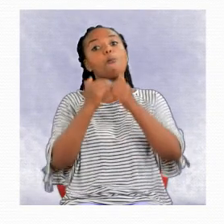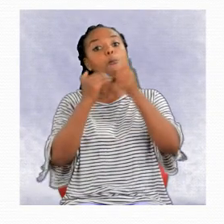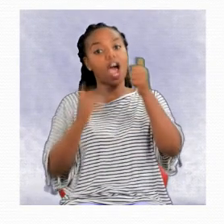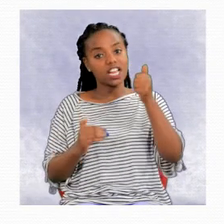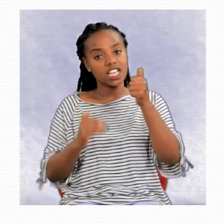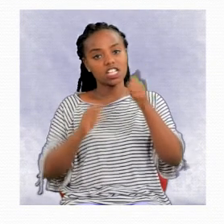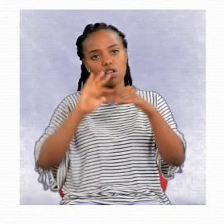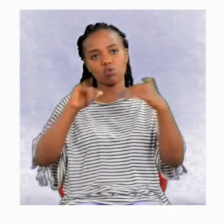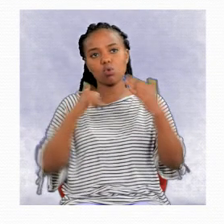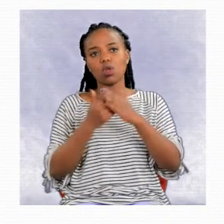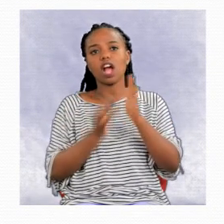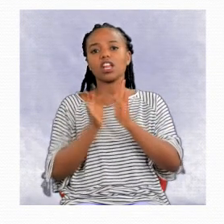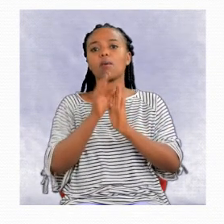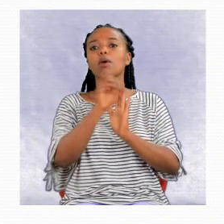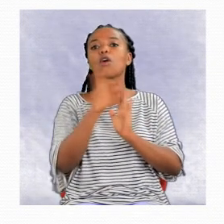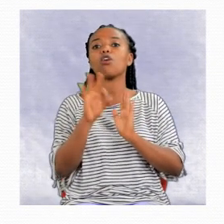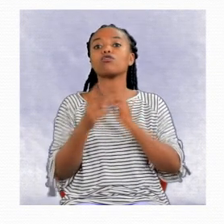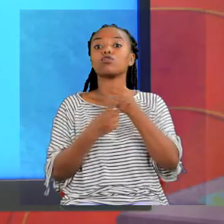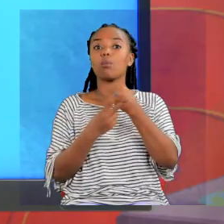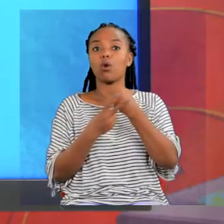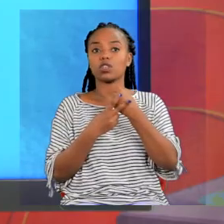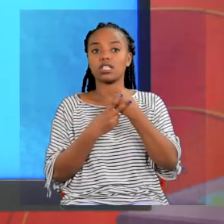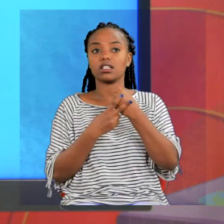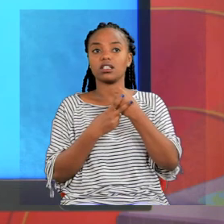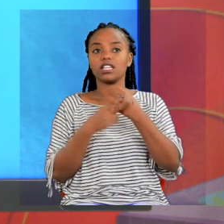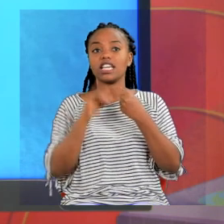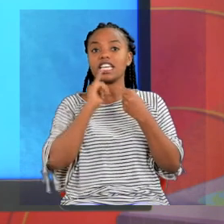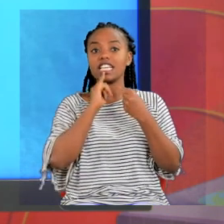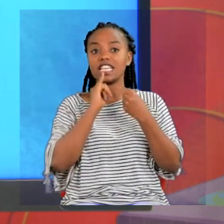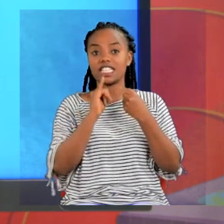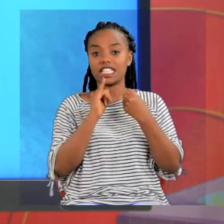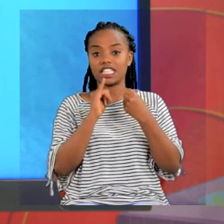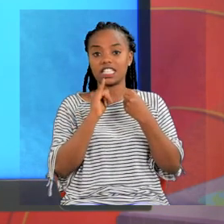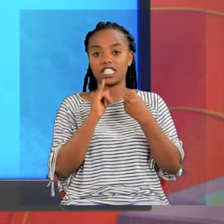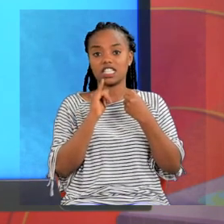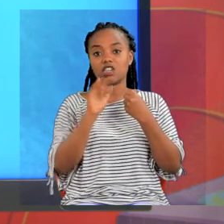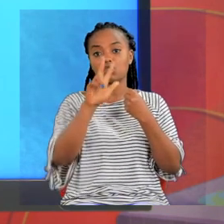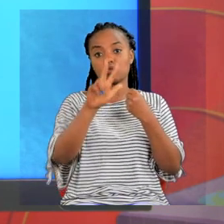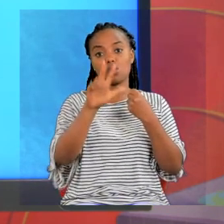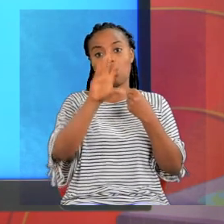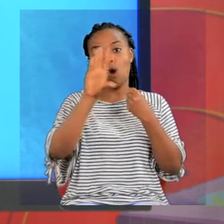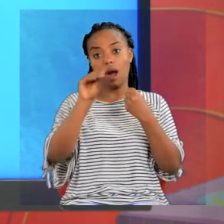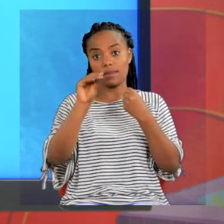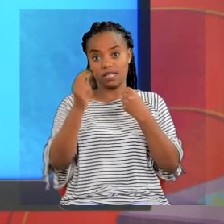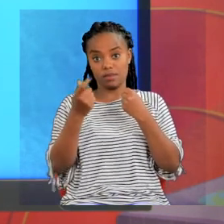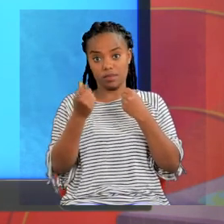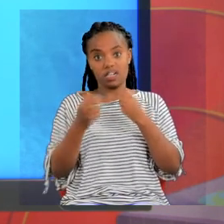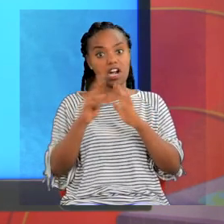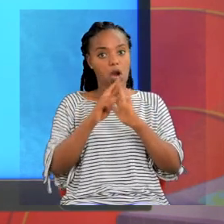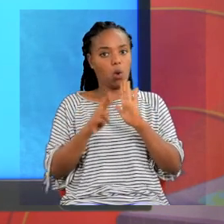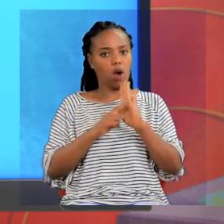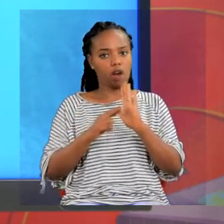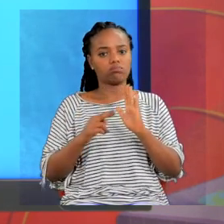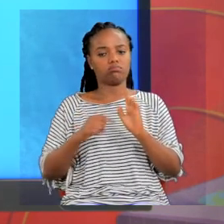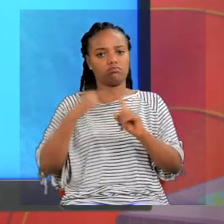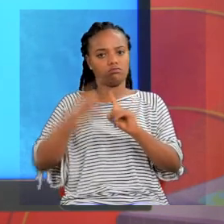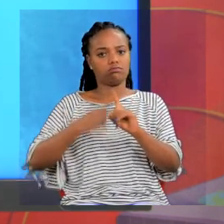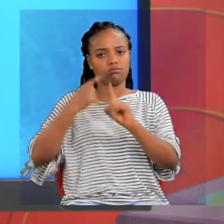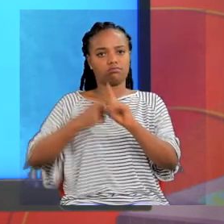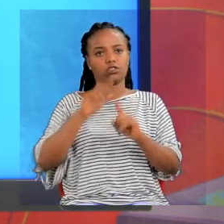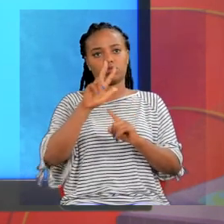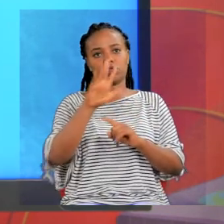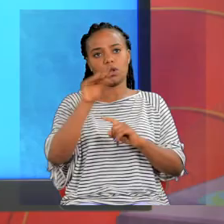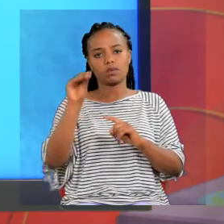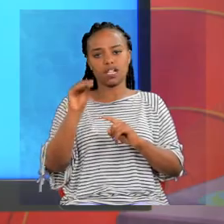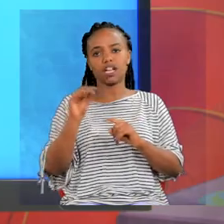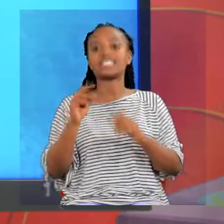28,584.38 minus the total number of deposit is you deposit 350 regularly for 60 periods. So you multiply